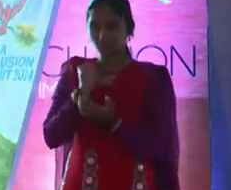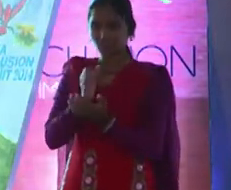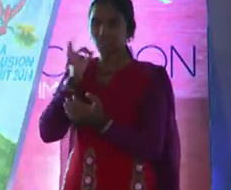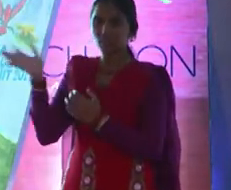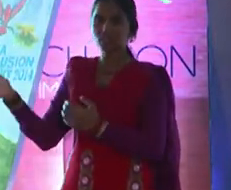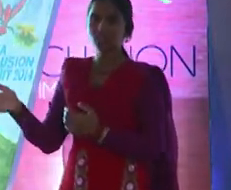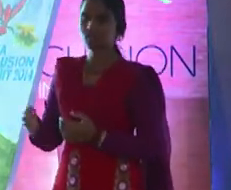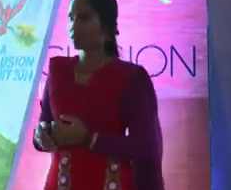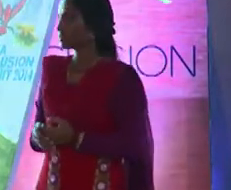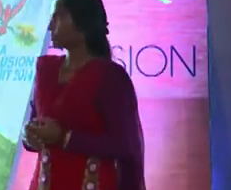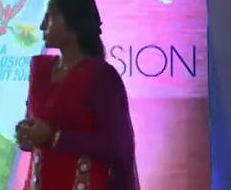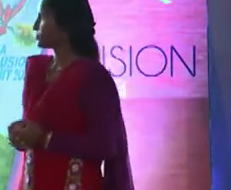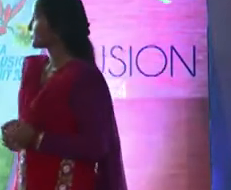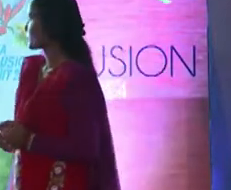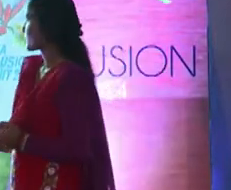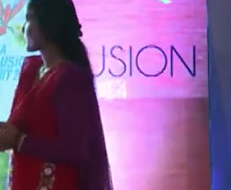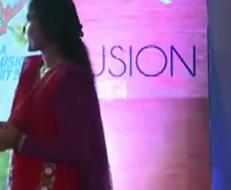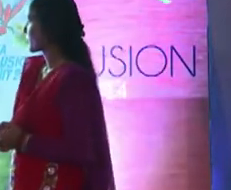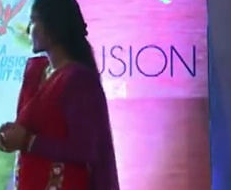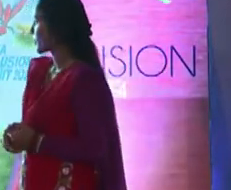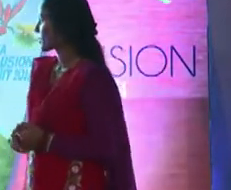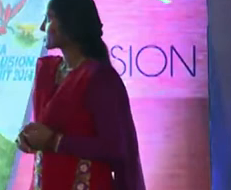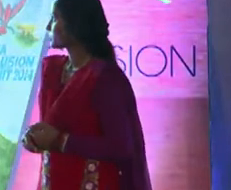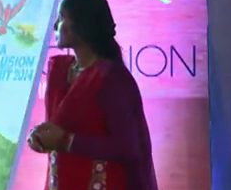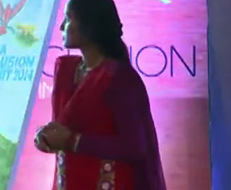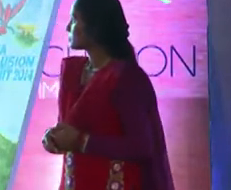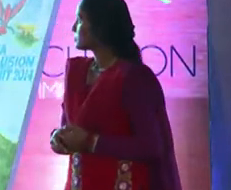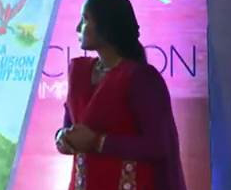a track record of having worked in this area.